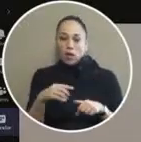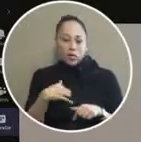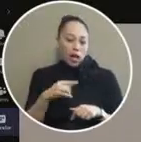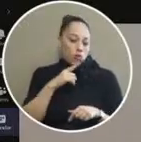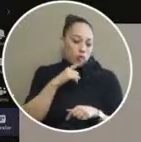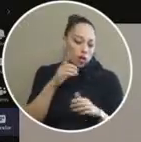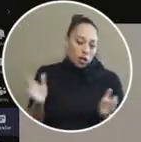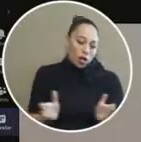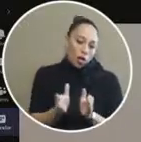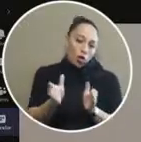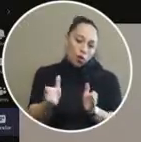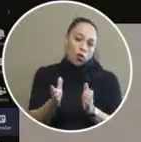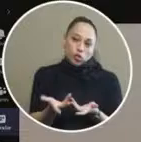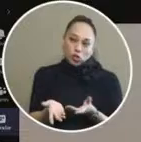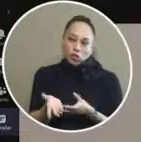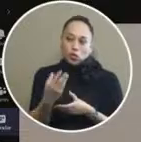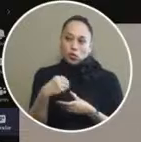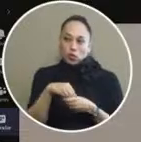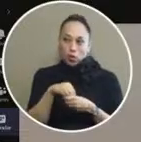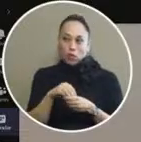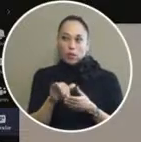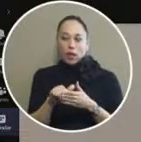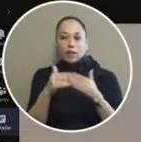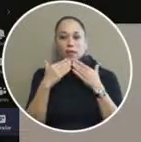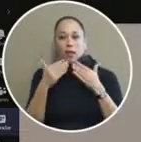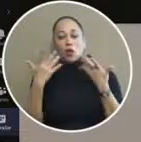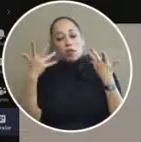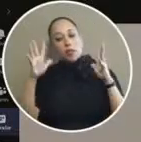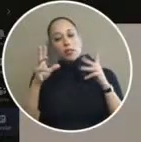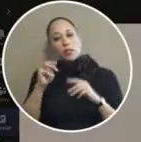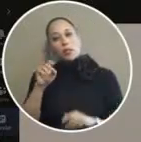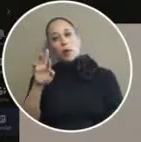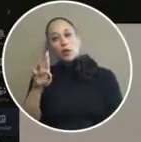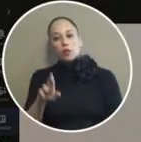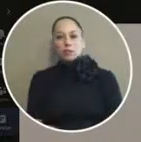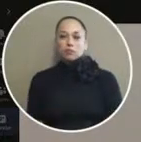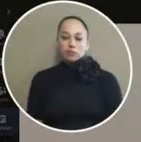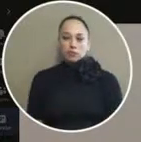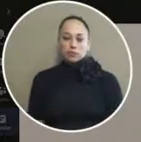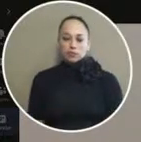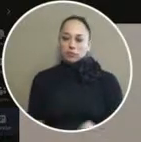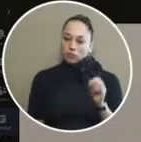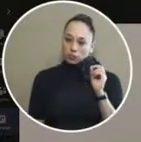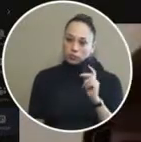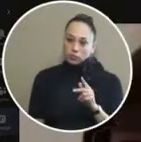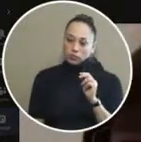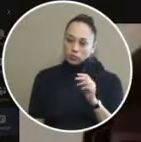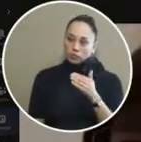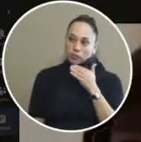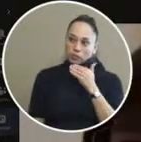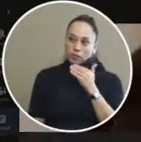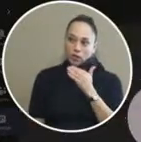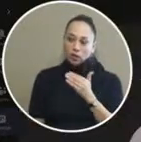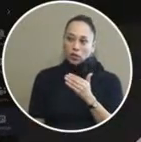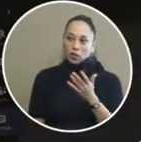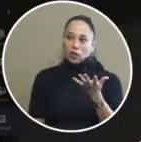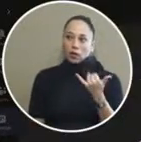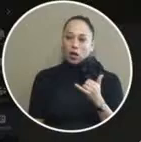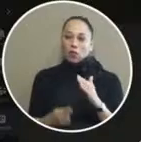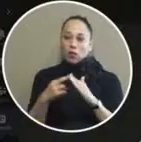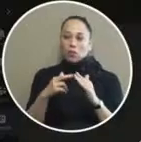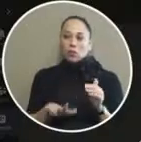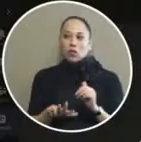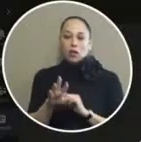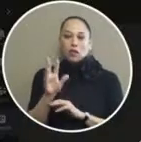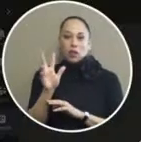really encourage you to take part in that. Thank you. And that's it, Mayor. Okay, thank you, sis. Representative Hernandez